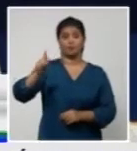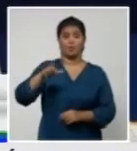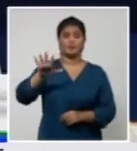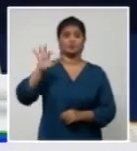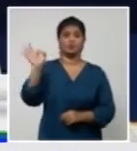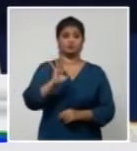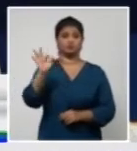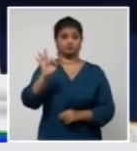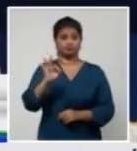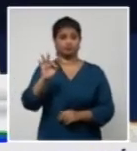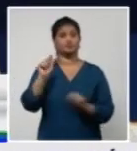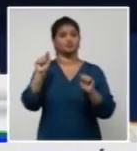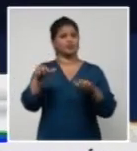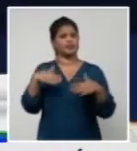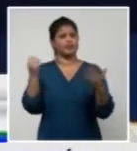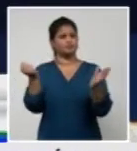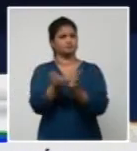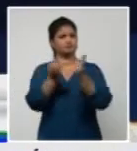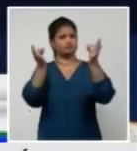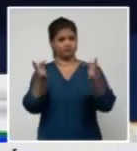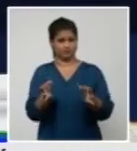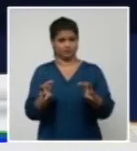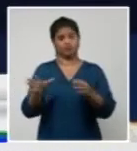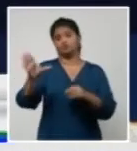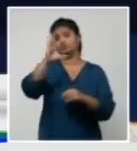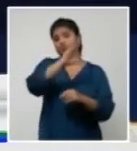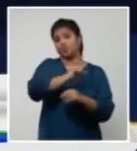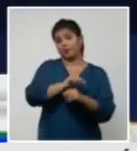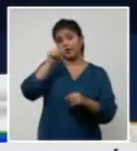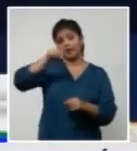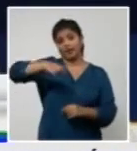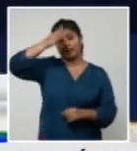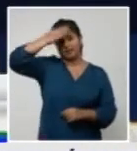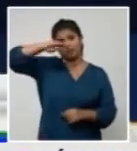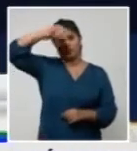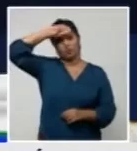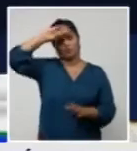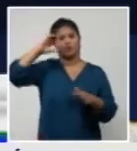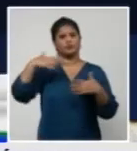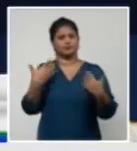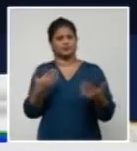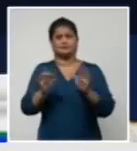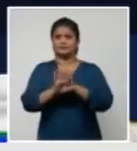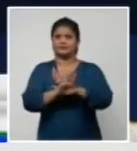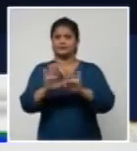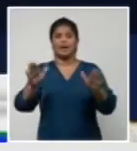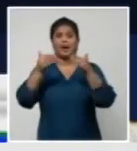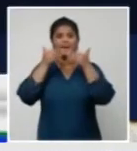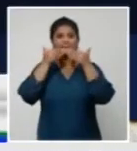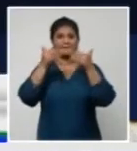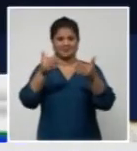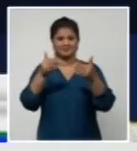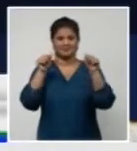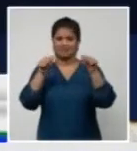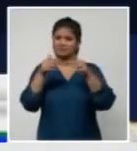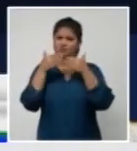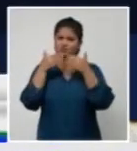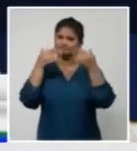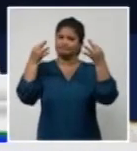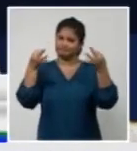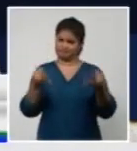this morning, we watched the statement given by Dr. Carissa Etienne, Director General of the Pan American